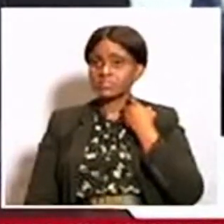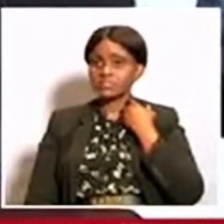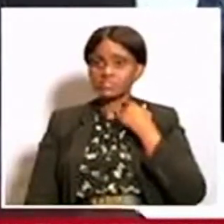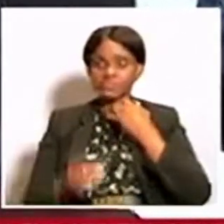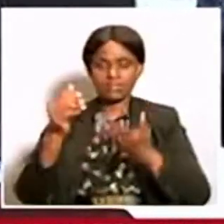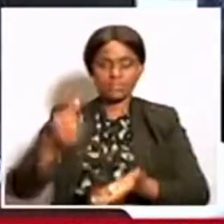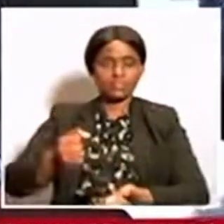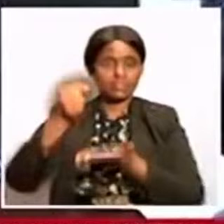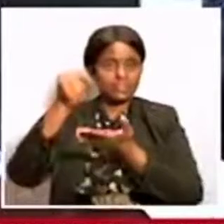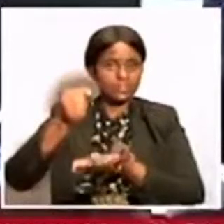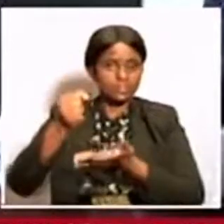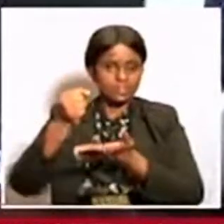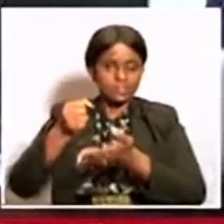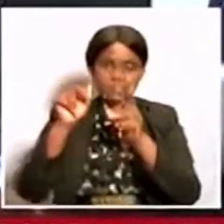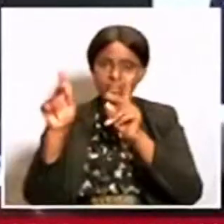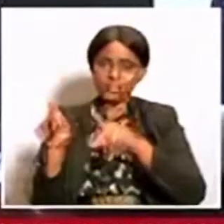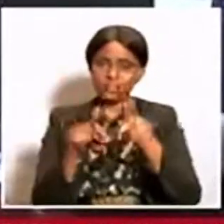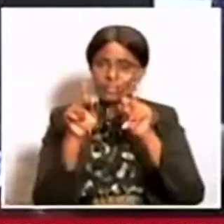Budget performance.